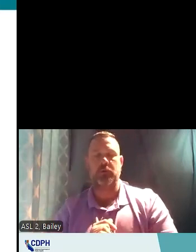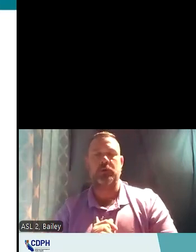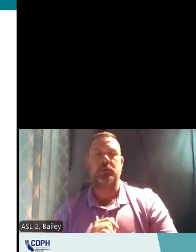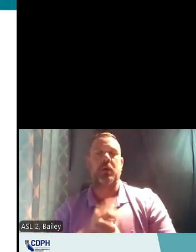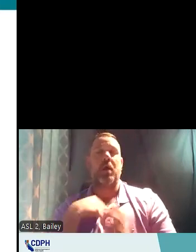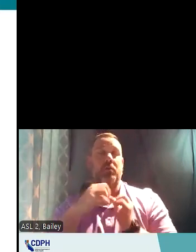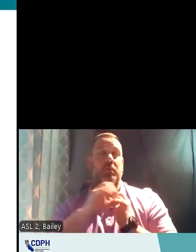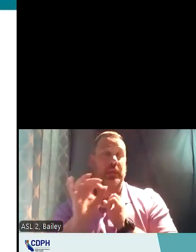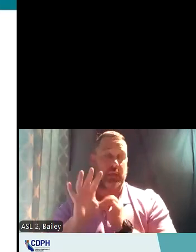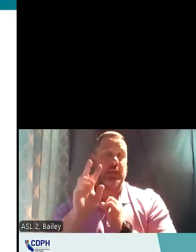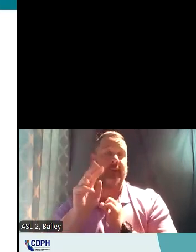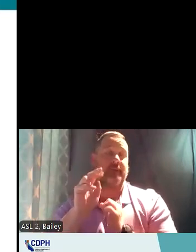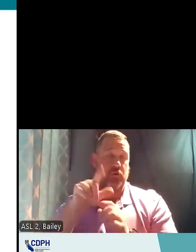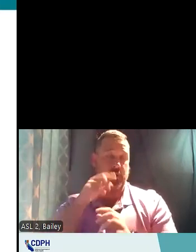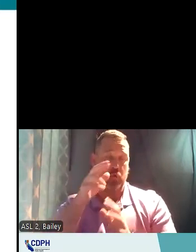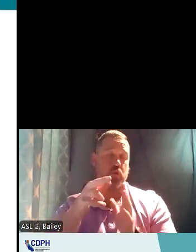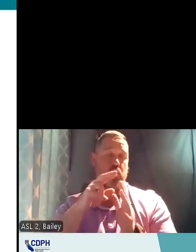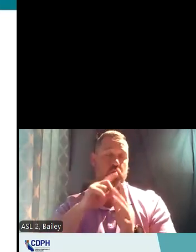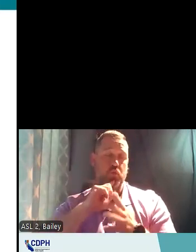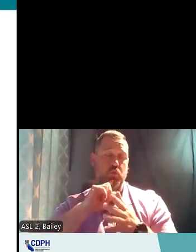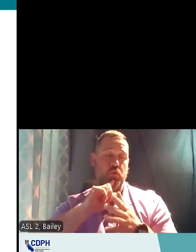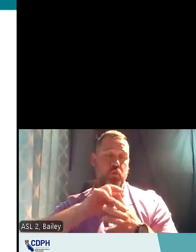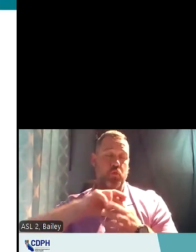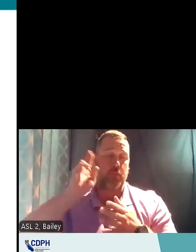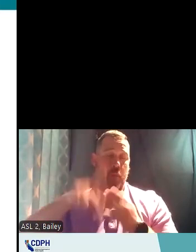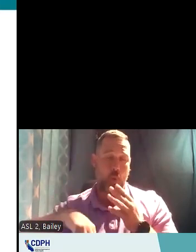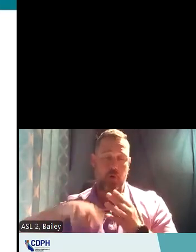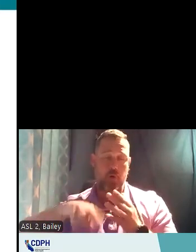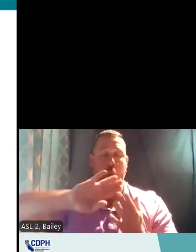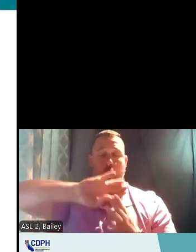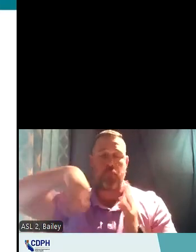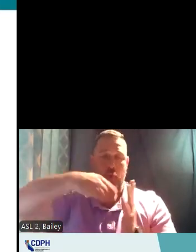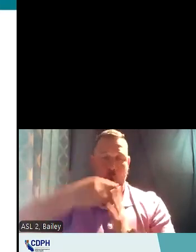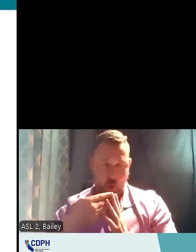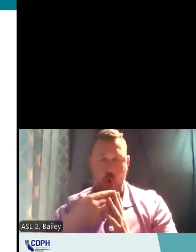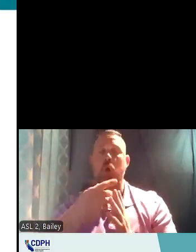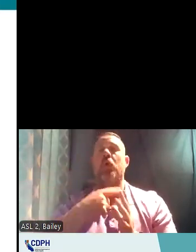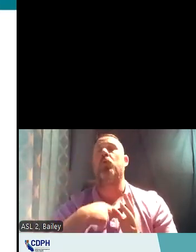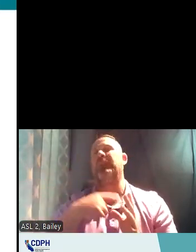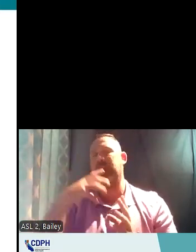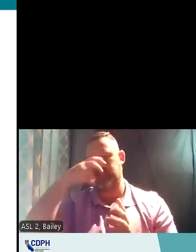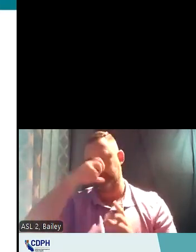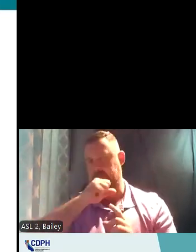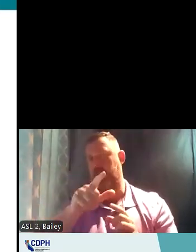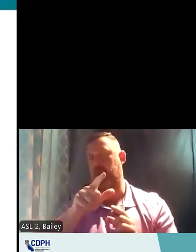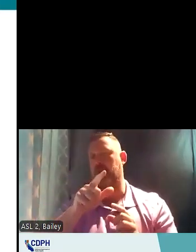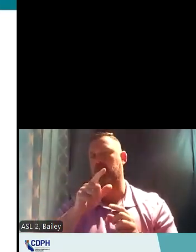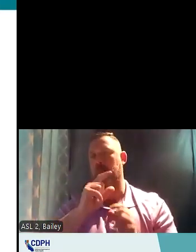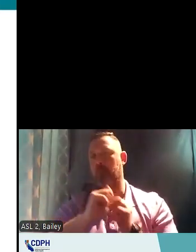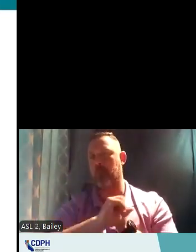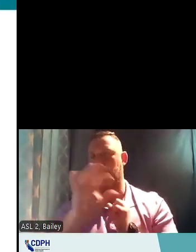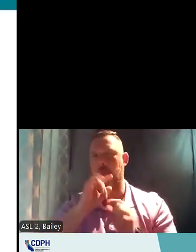vendor also completed a report on the campaign overall. We anticipate having that published early